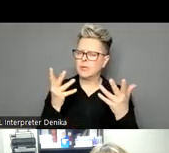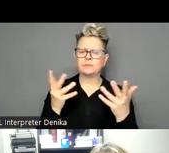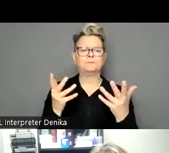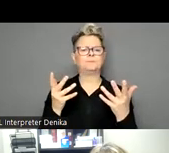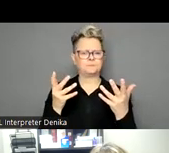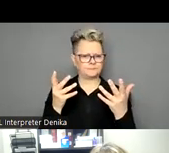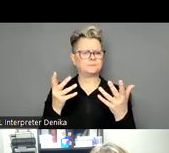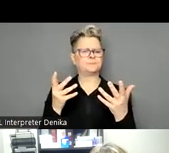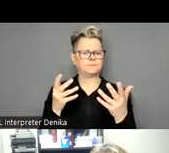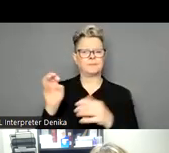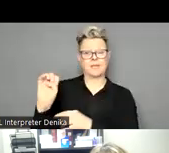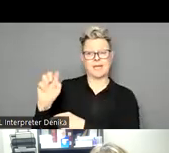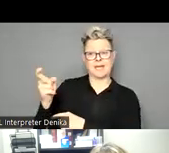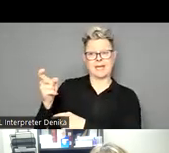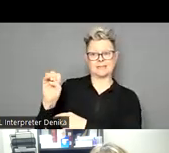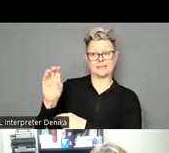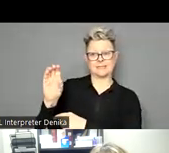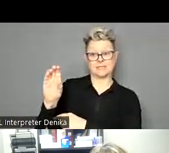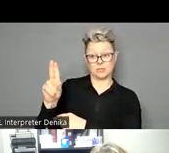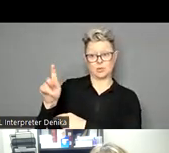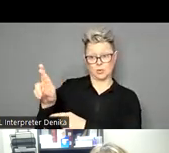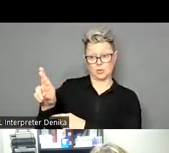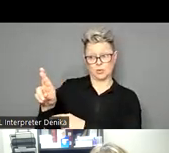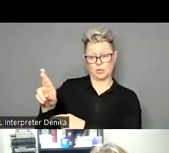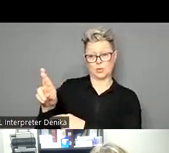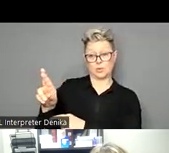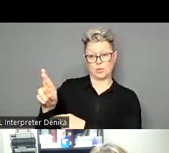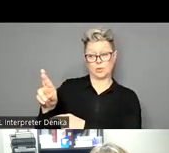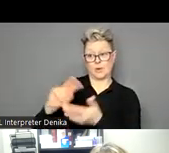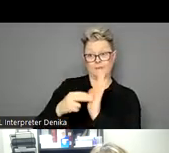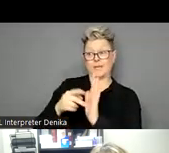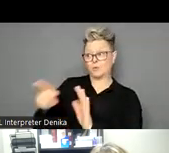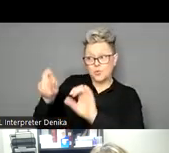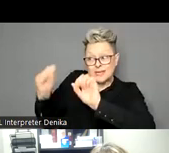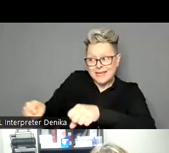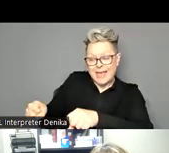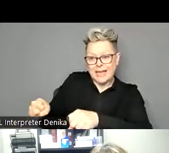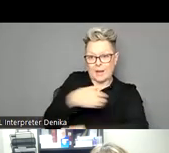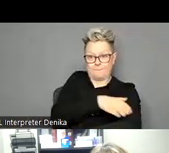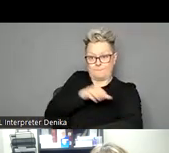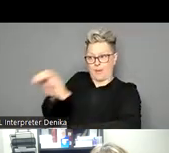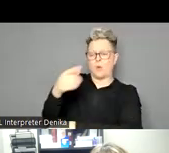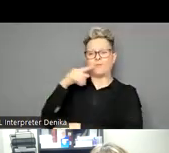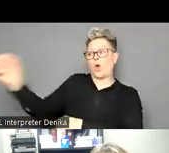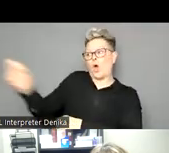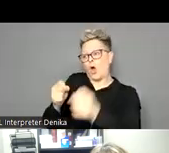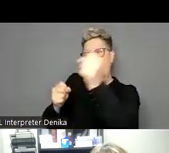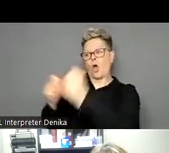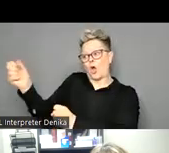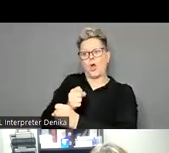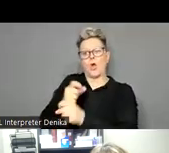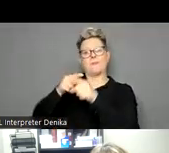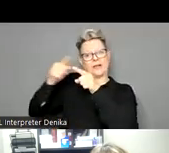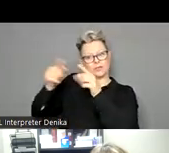giving the executor, like explicitly giving them the power to hire professionals to help manage the estate, like lawyers and accountants and